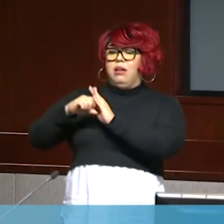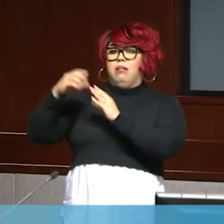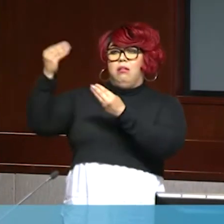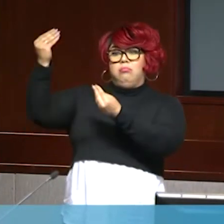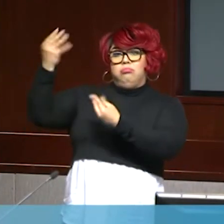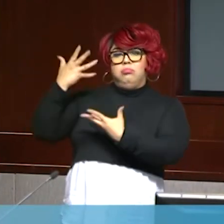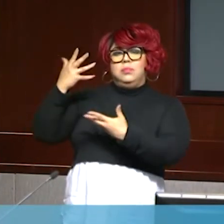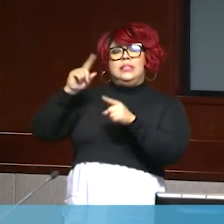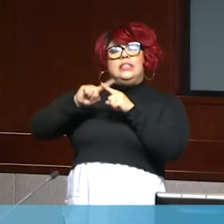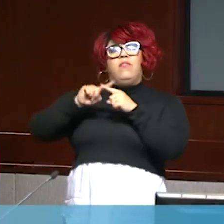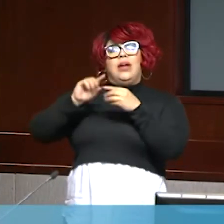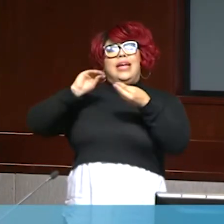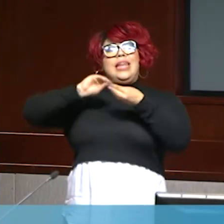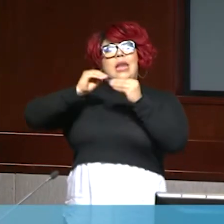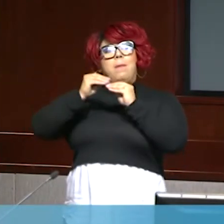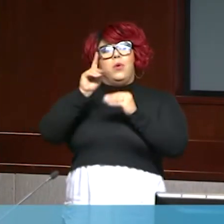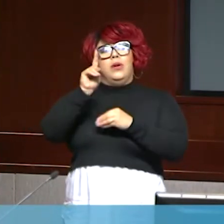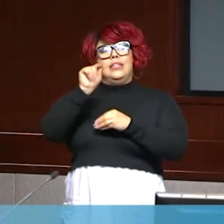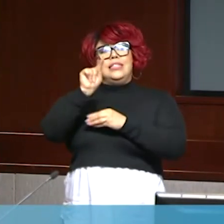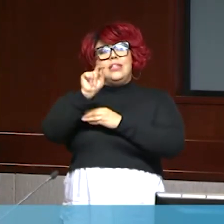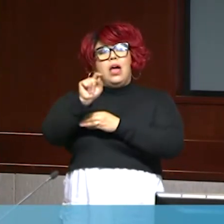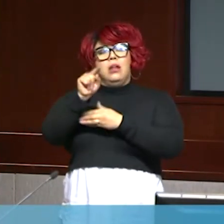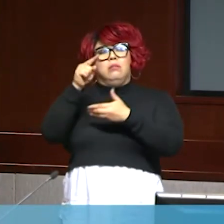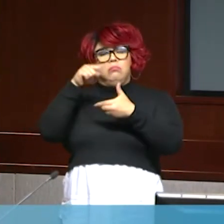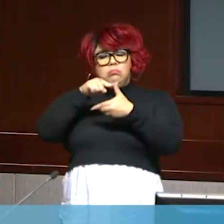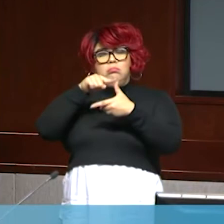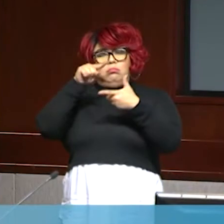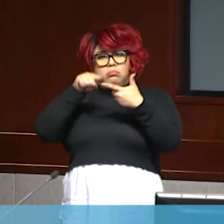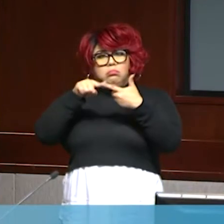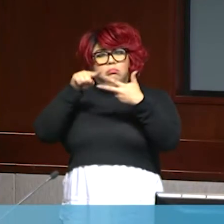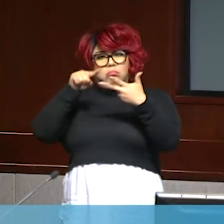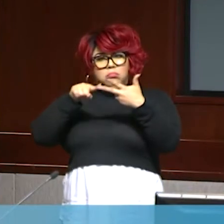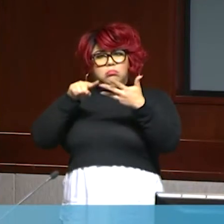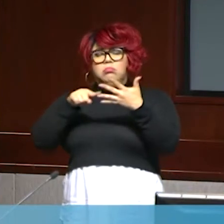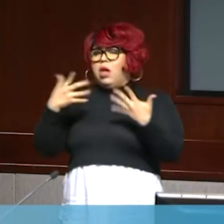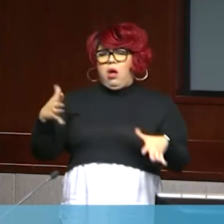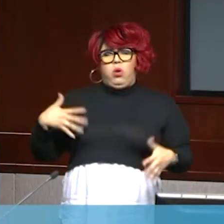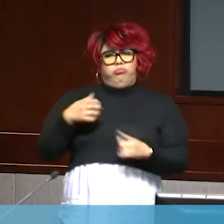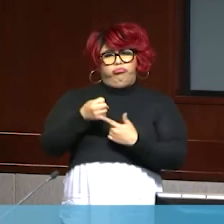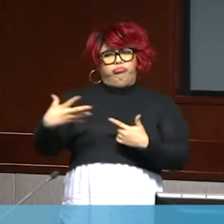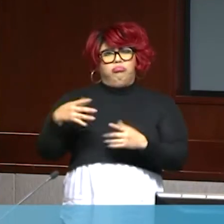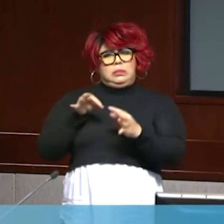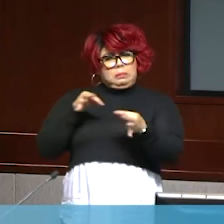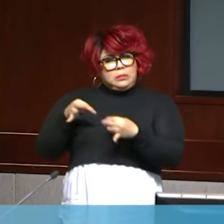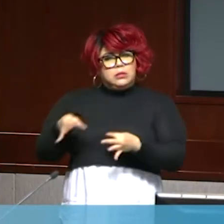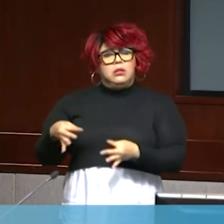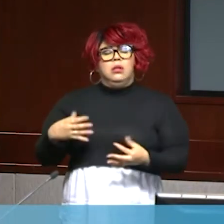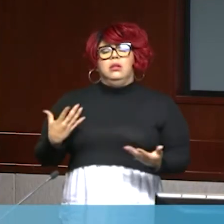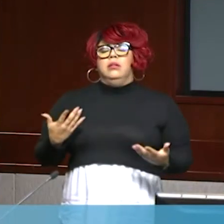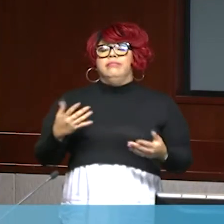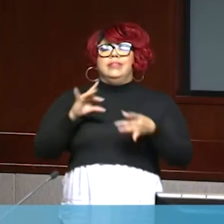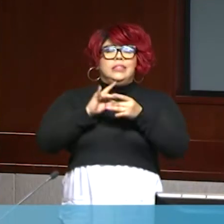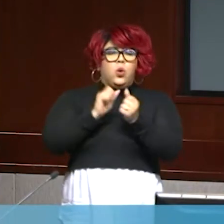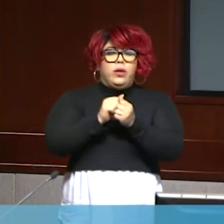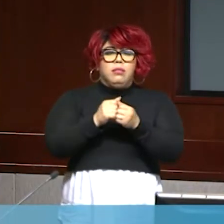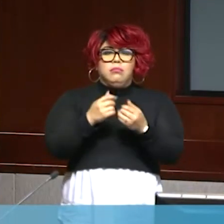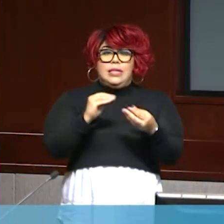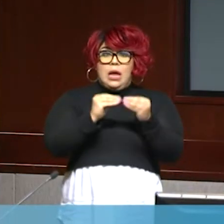data points that they're monitoring counties for, and I described some of those. Those key metrics are disease transmission